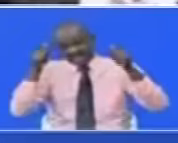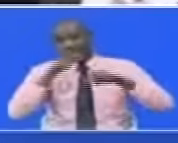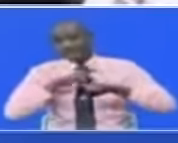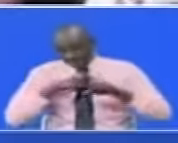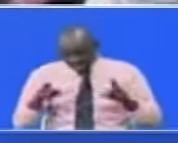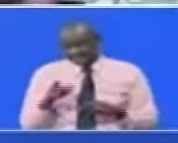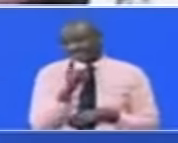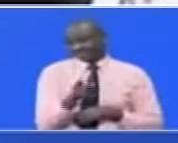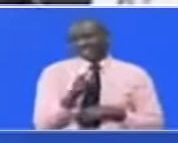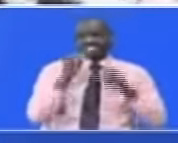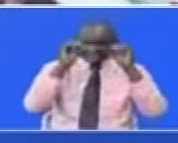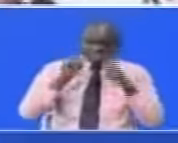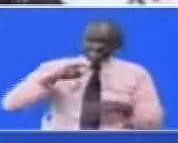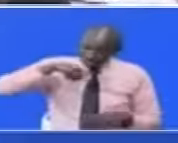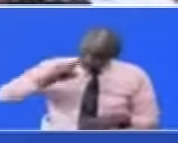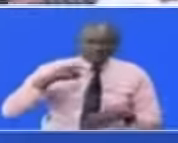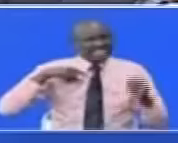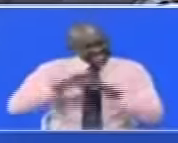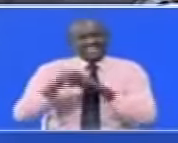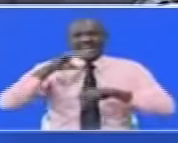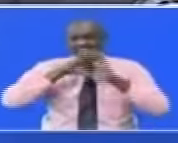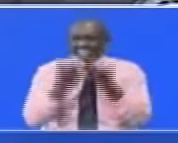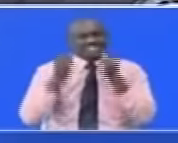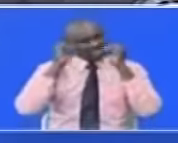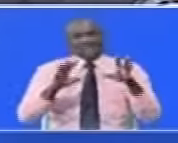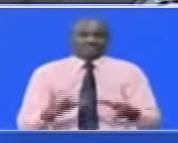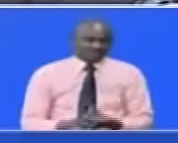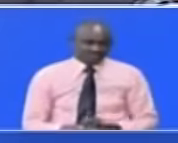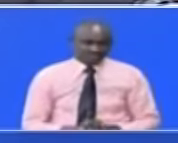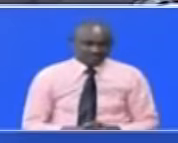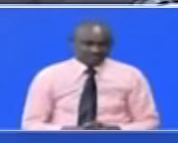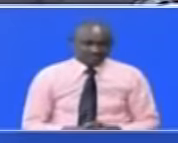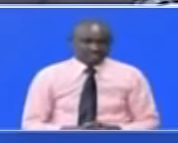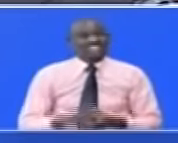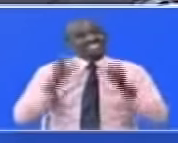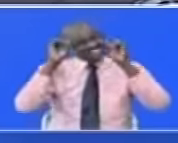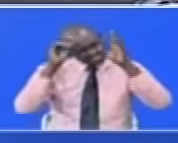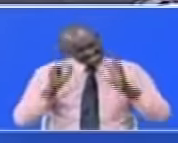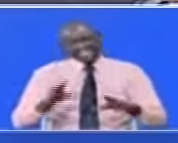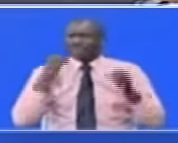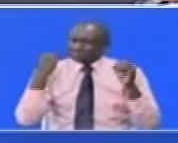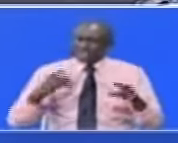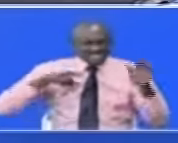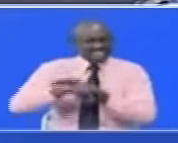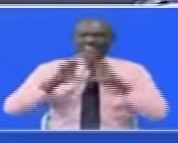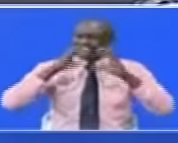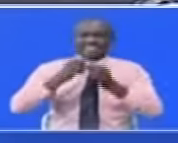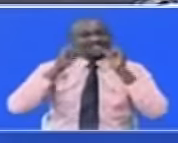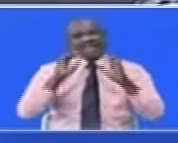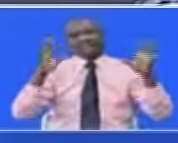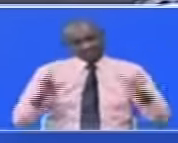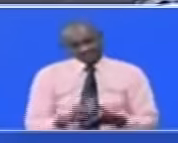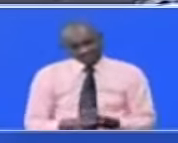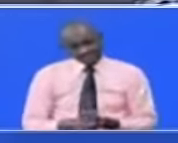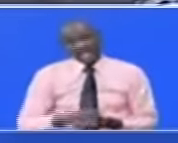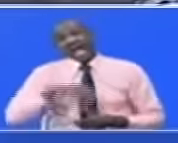sitting of exams, teacher absenteeism is a major culprit. Our case of teacher absenteeism in Kenya is coming to chronic proportions.